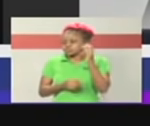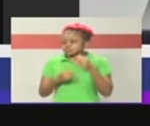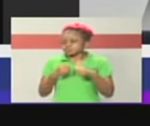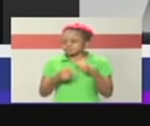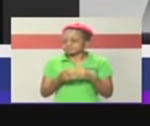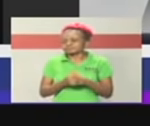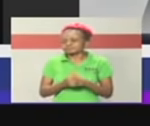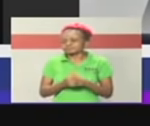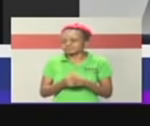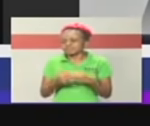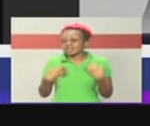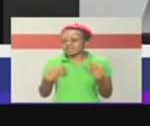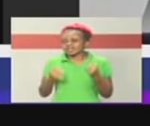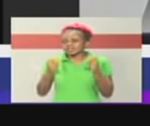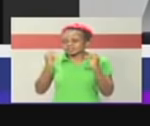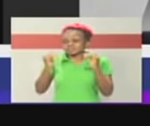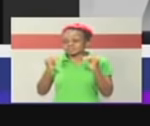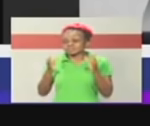of the main things